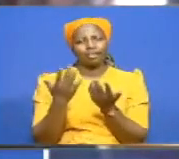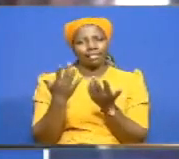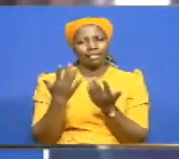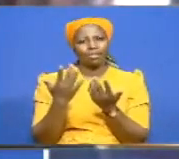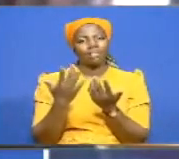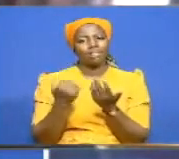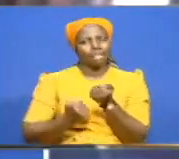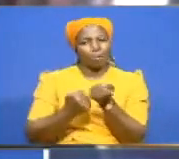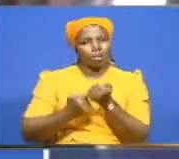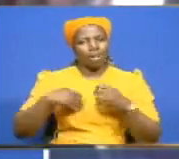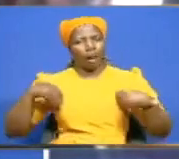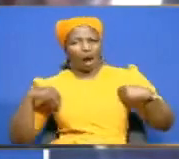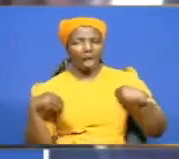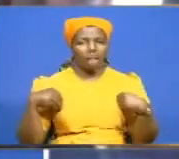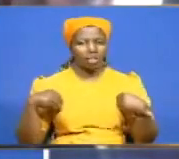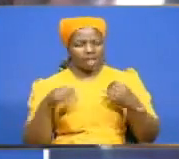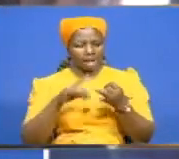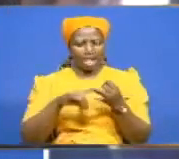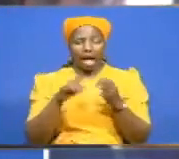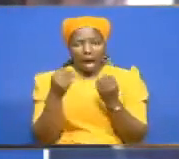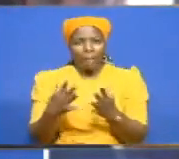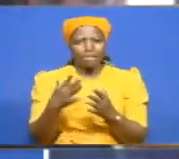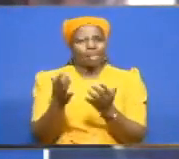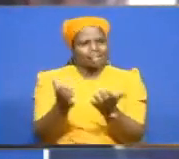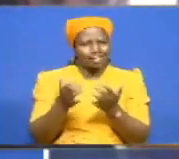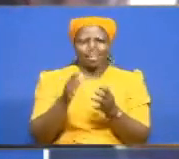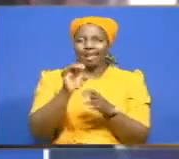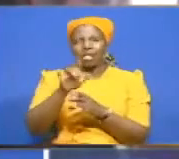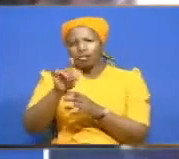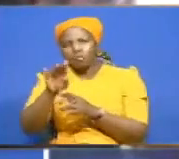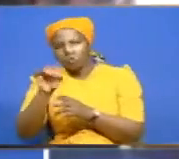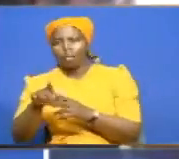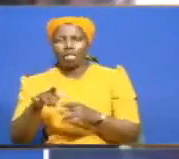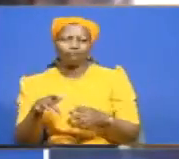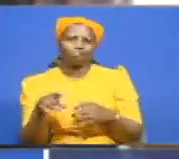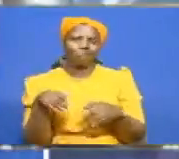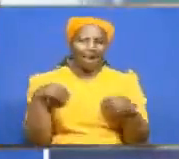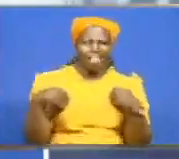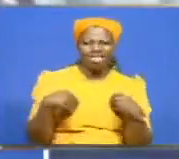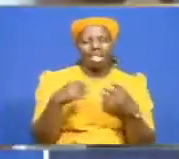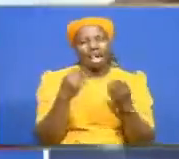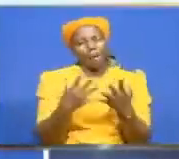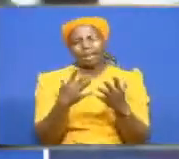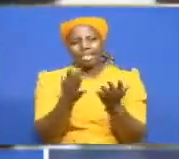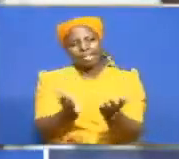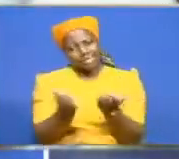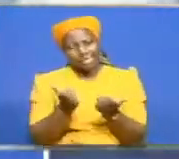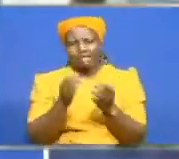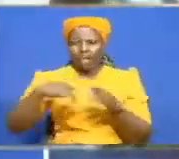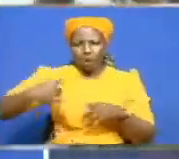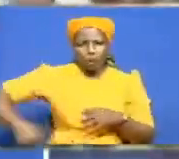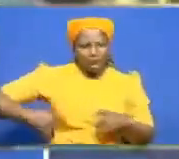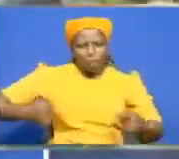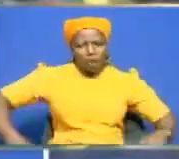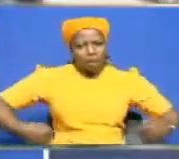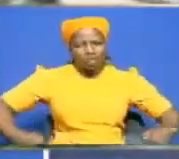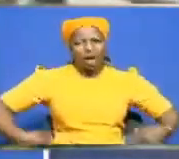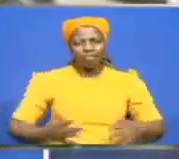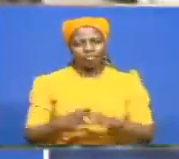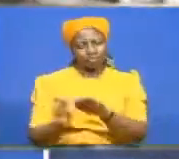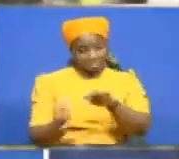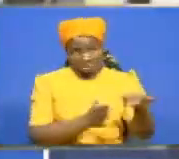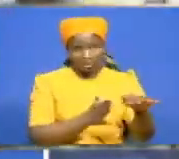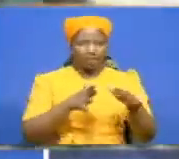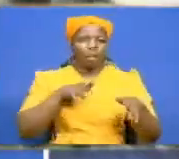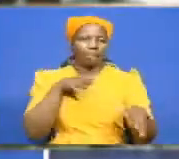auxiliary crutches? How many require elbow crutches? How many require wheelchairs? So they will always be having them. In Bungoma